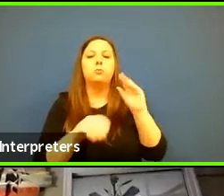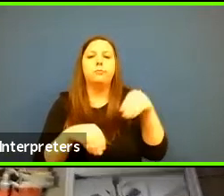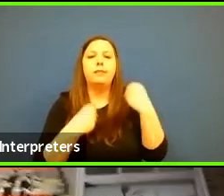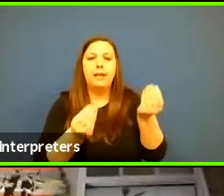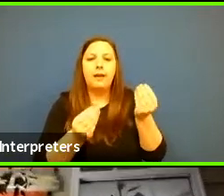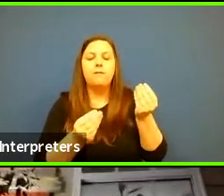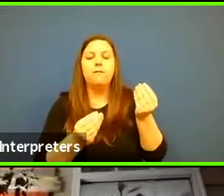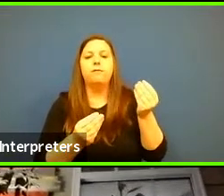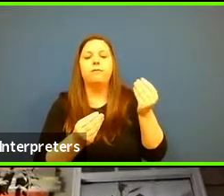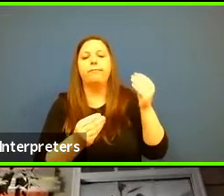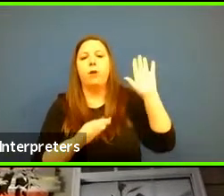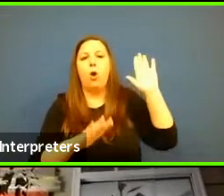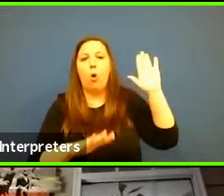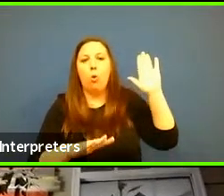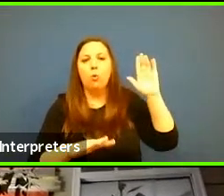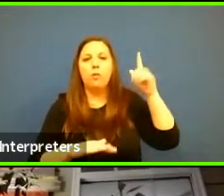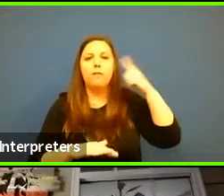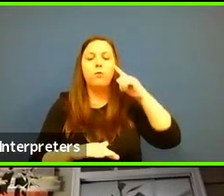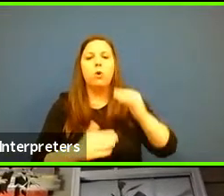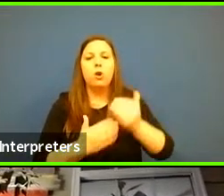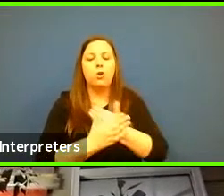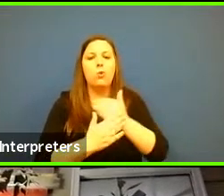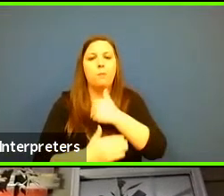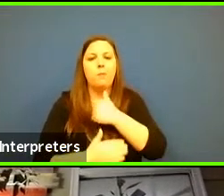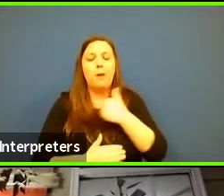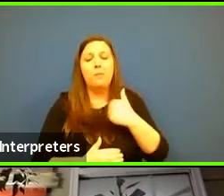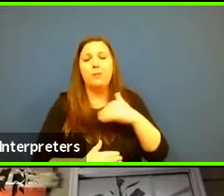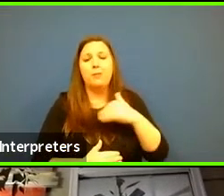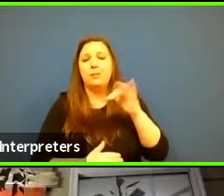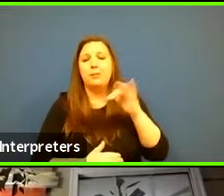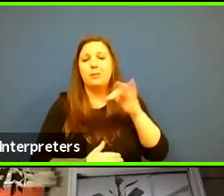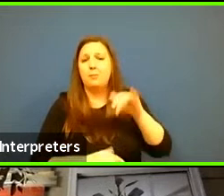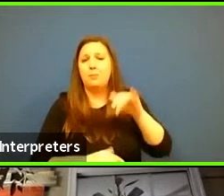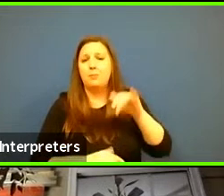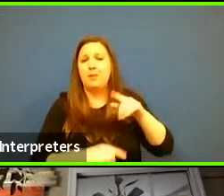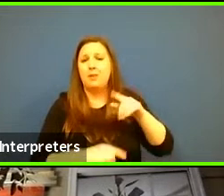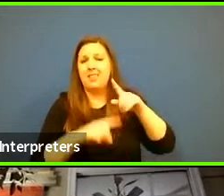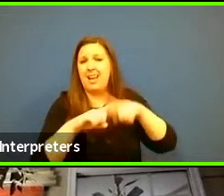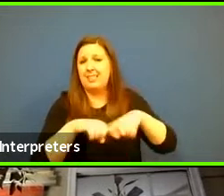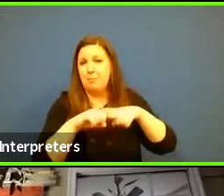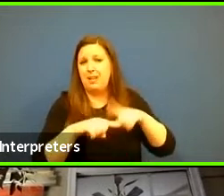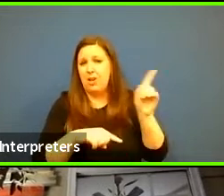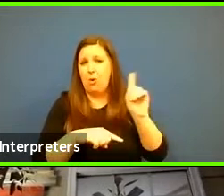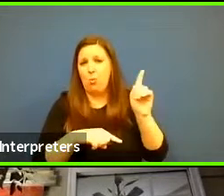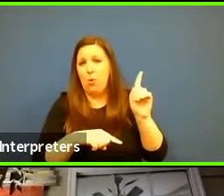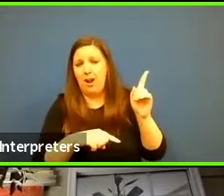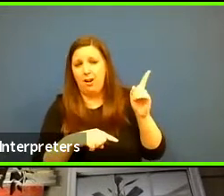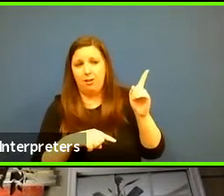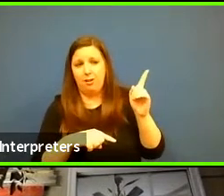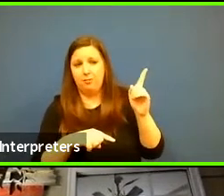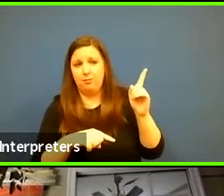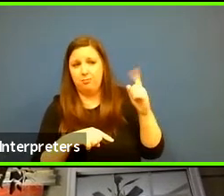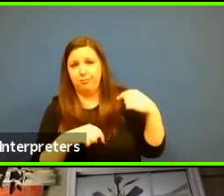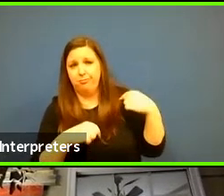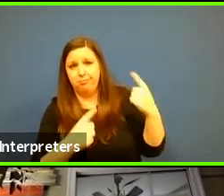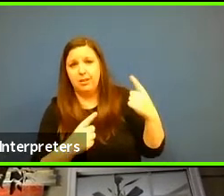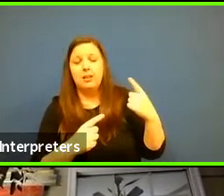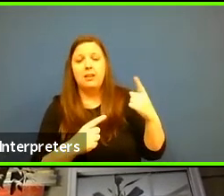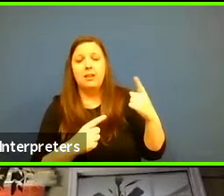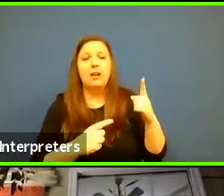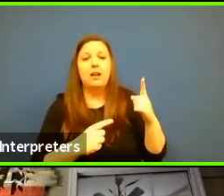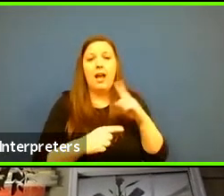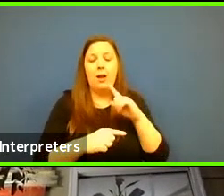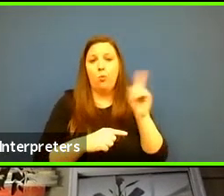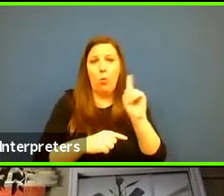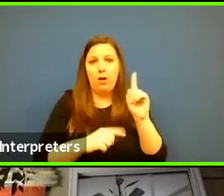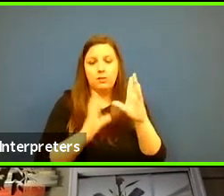sort of depends on where we are and how we're having that meeting. New members, I'll be in touch with all the new members between now and